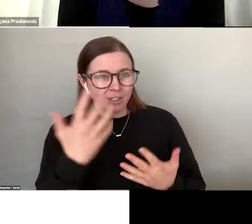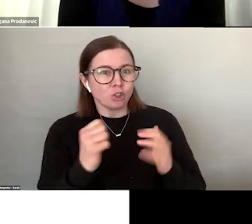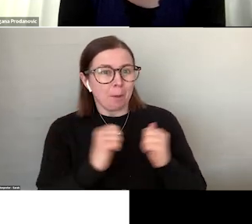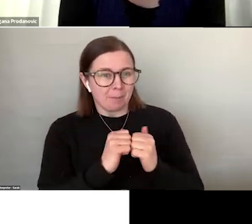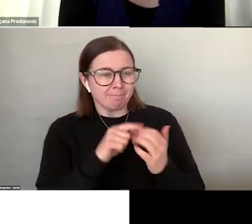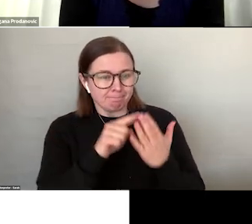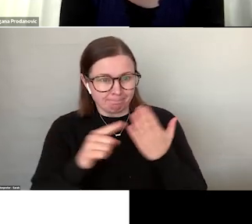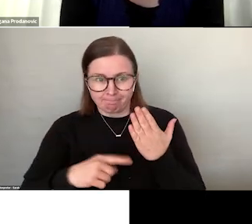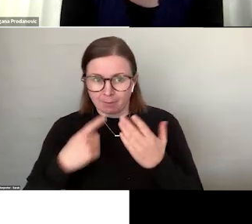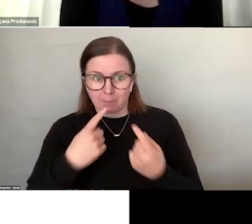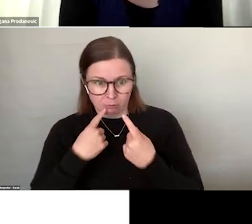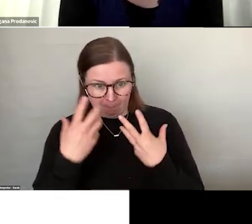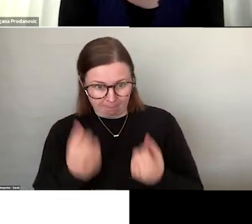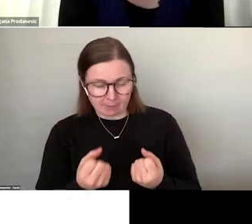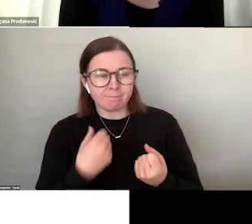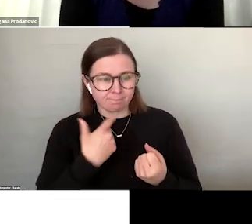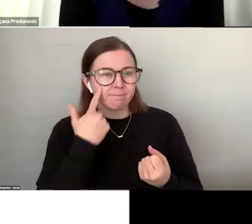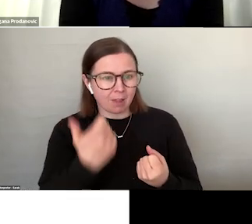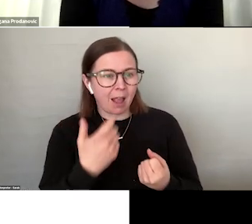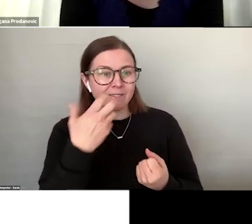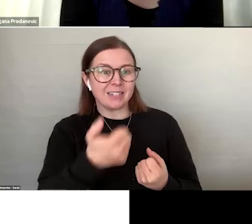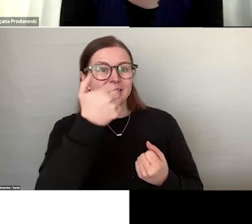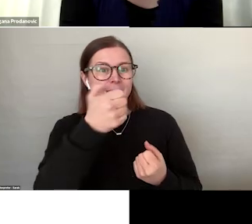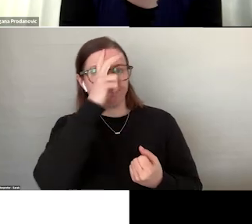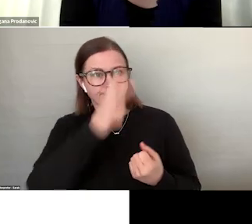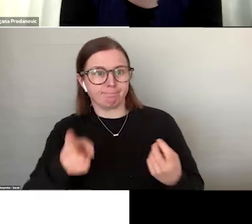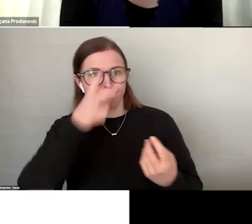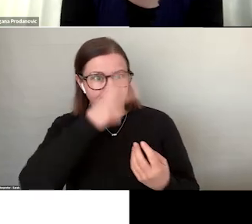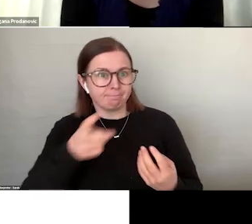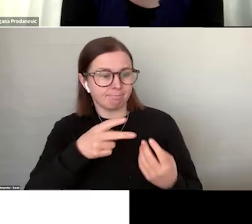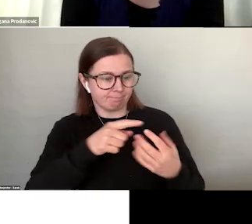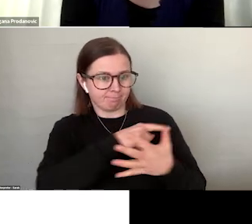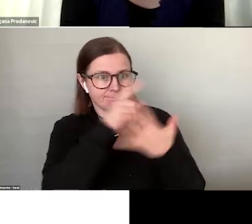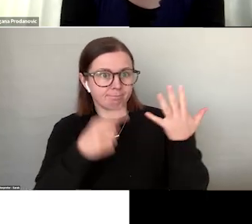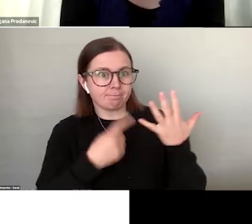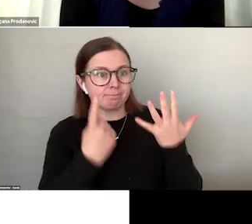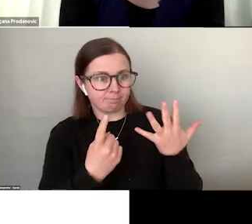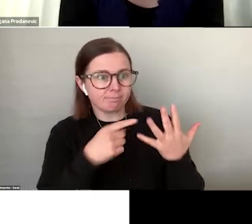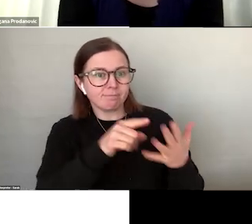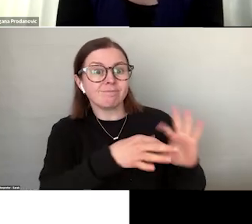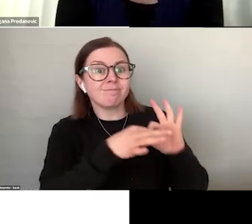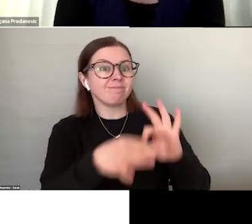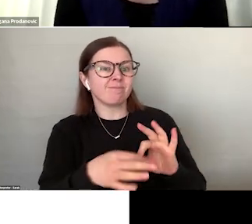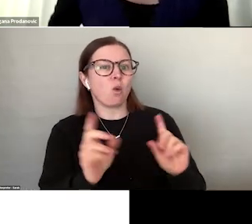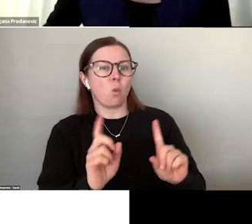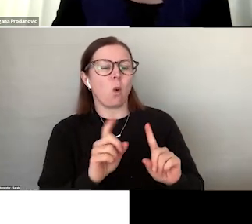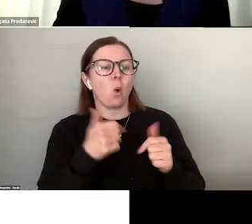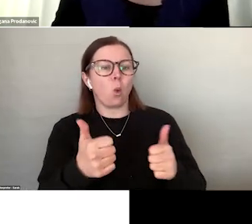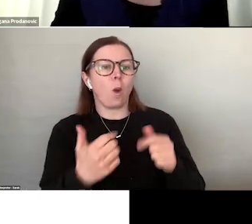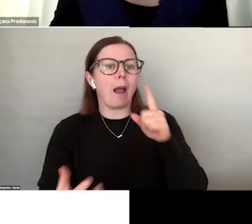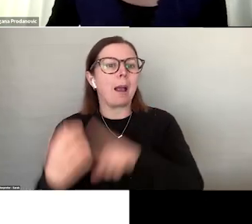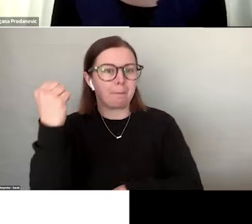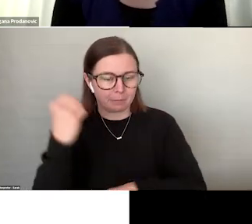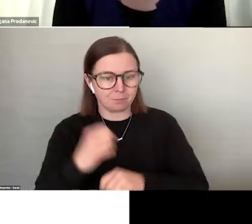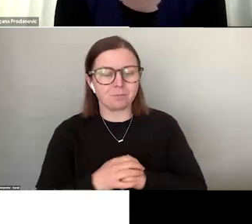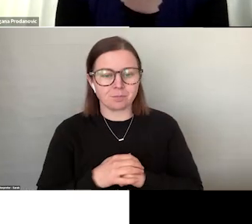that there were 6 of these recurring components that were associated with good outcomes. So I will go